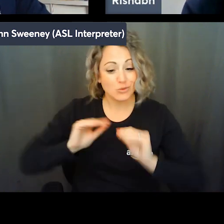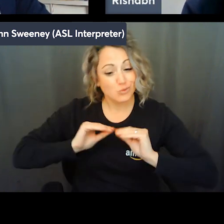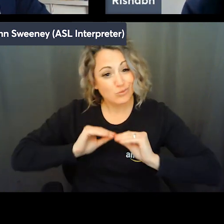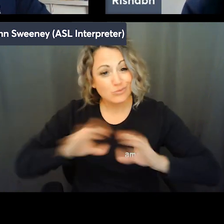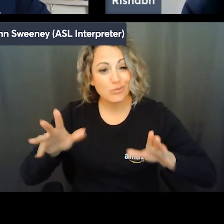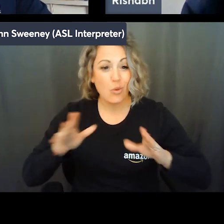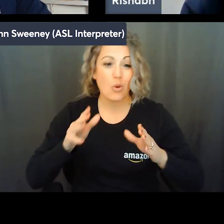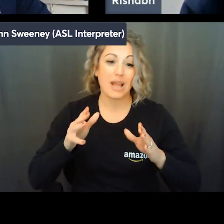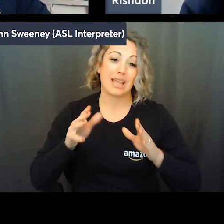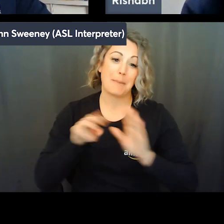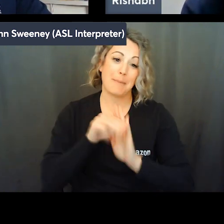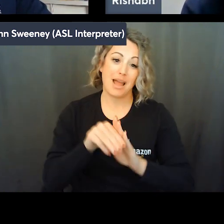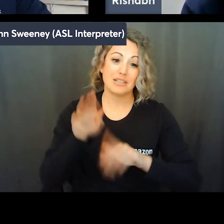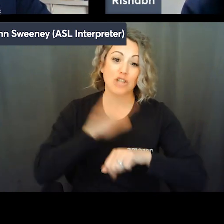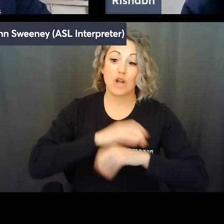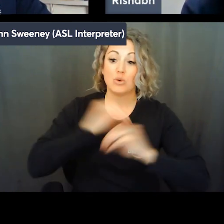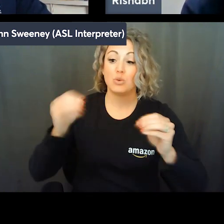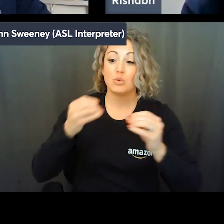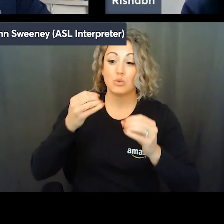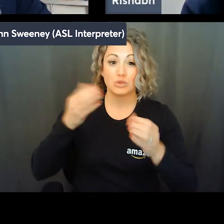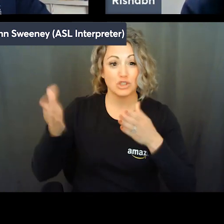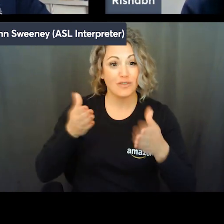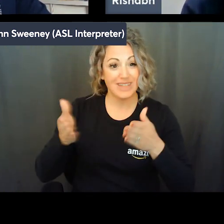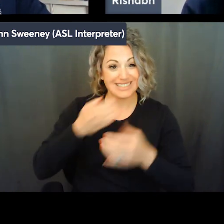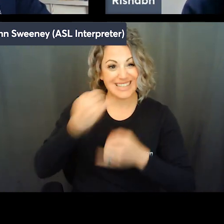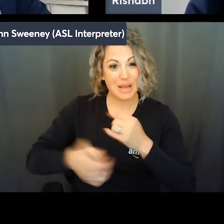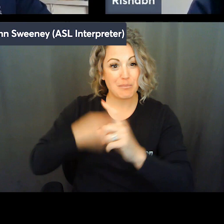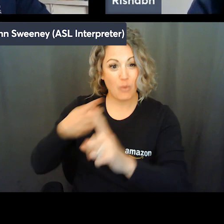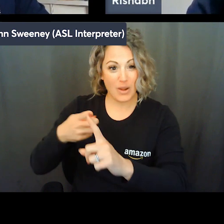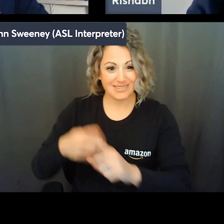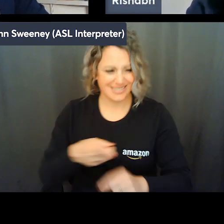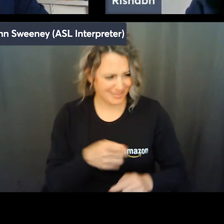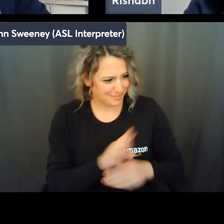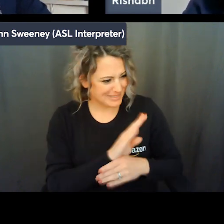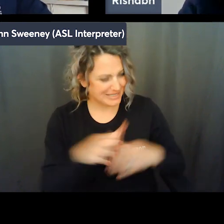on serverless endpoints. You guys have been busy.